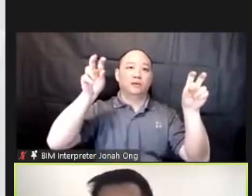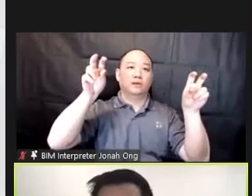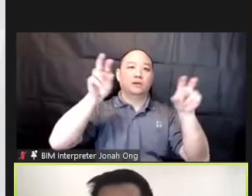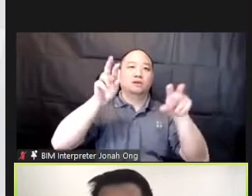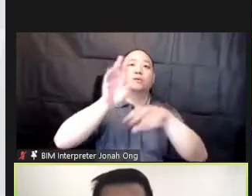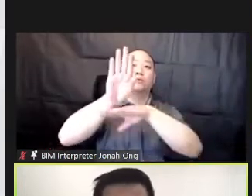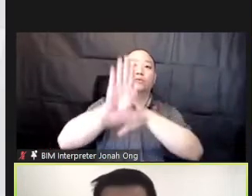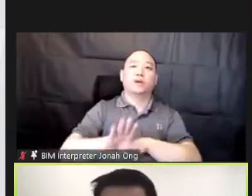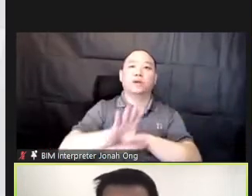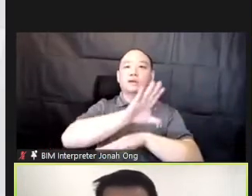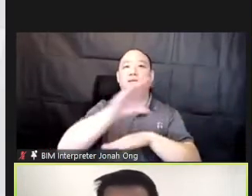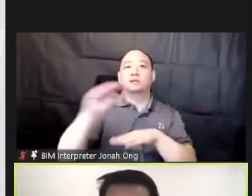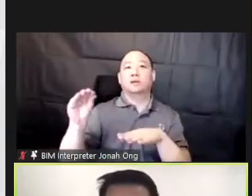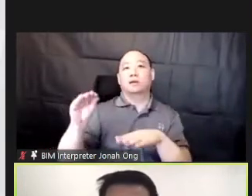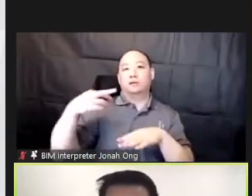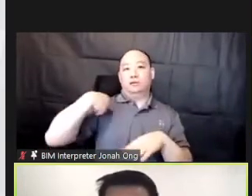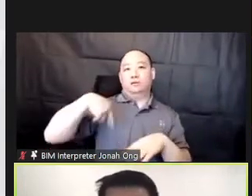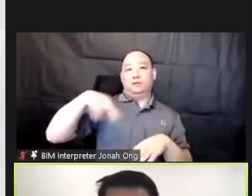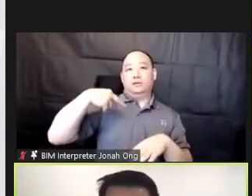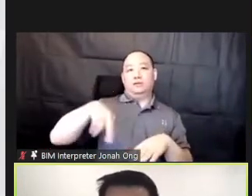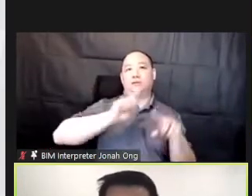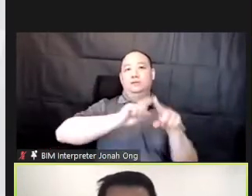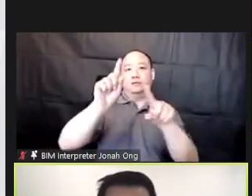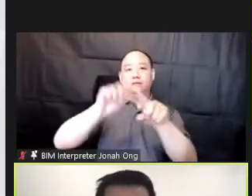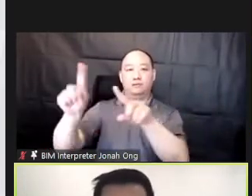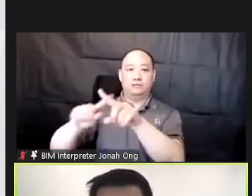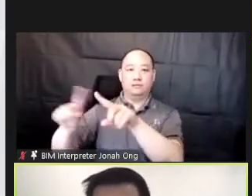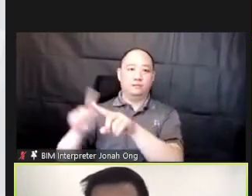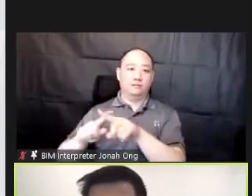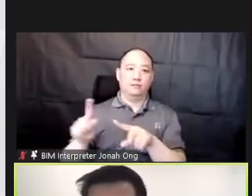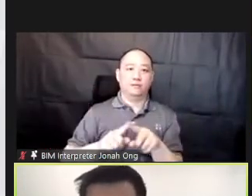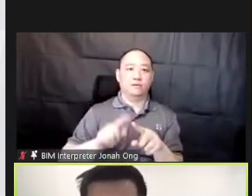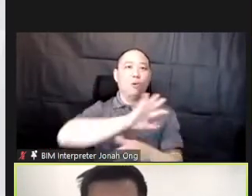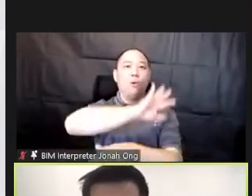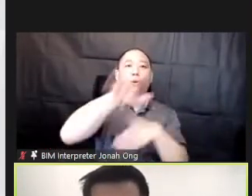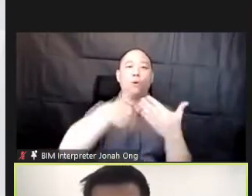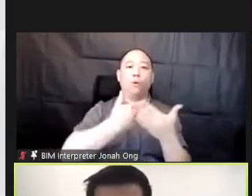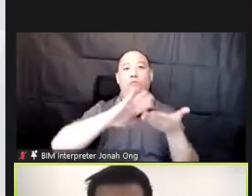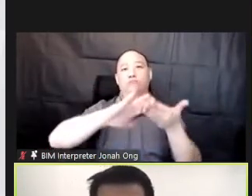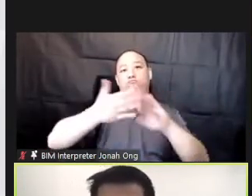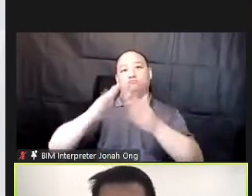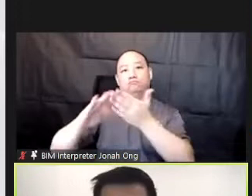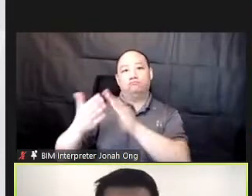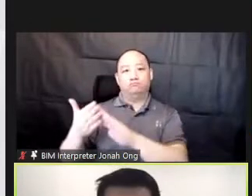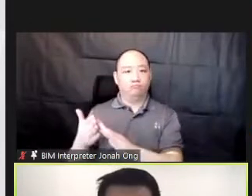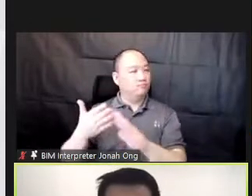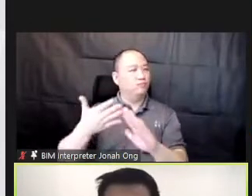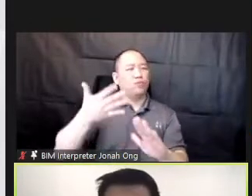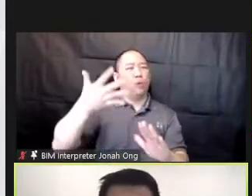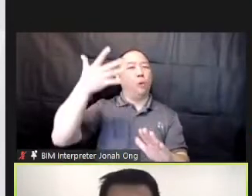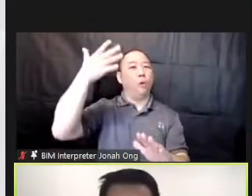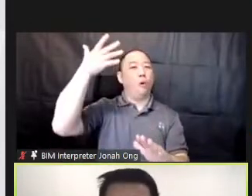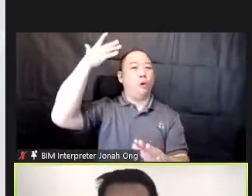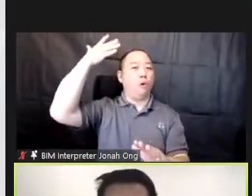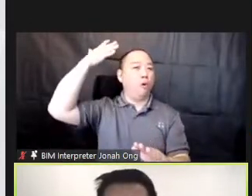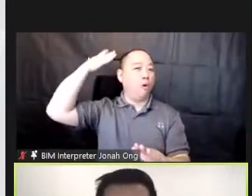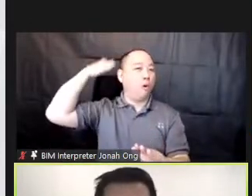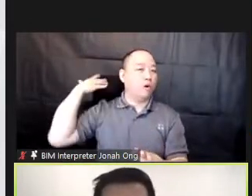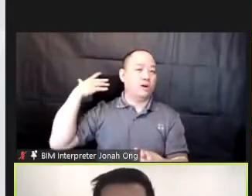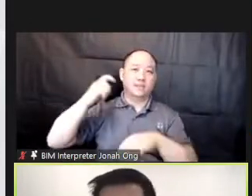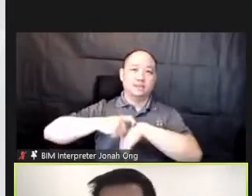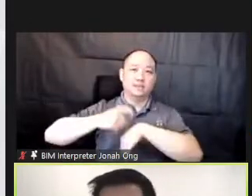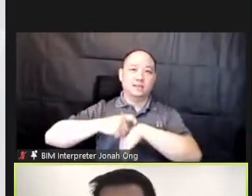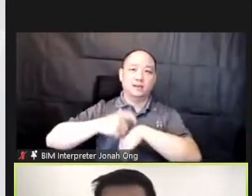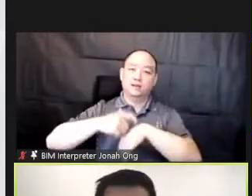has permeated every single corner of our society, even since pre-colonial times, throughout every single domain.